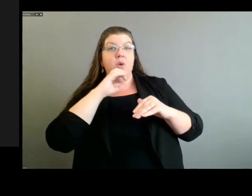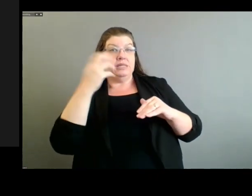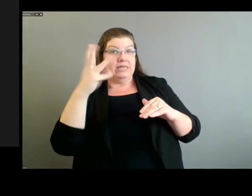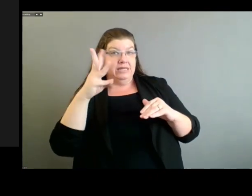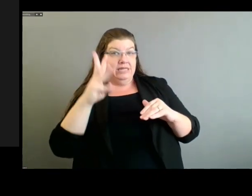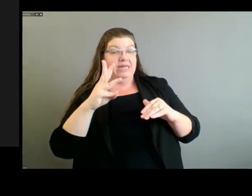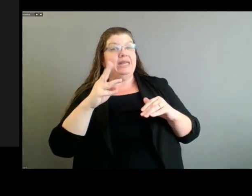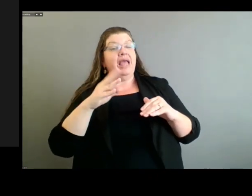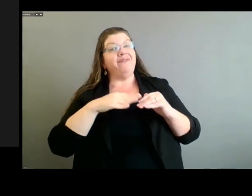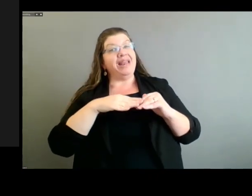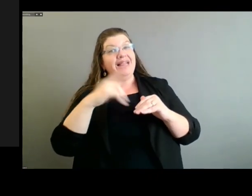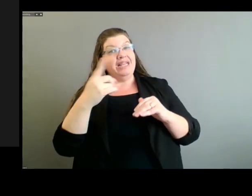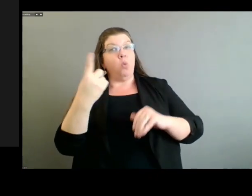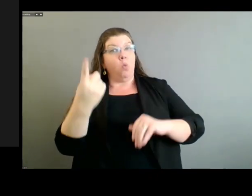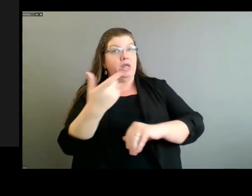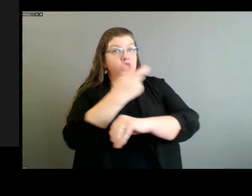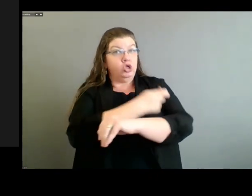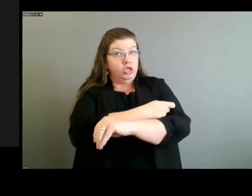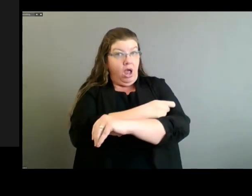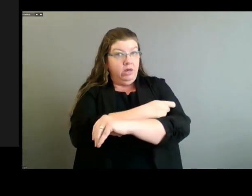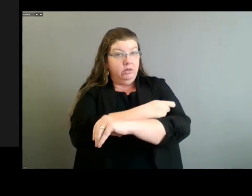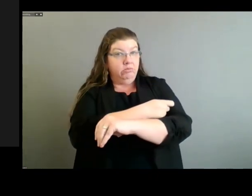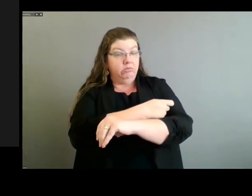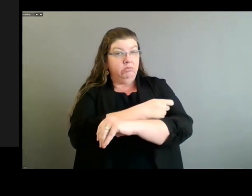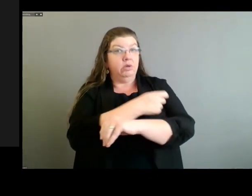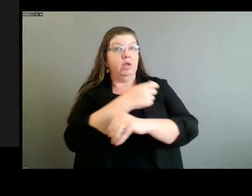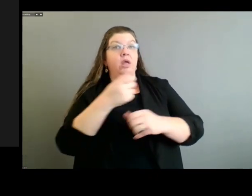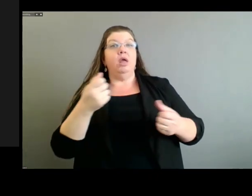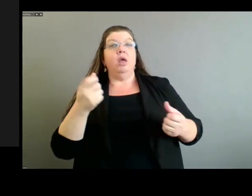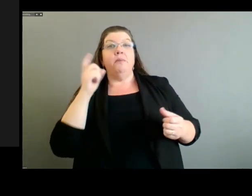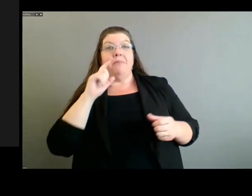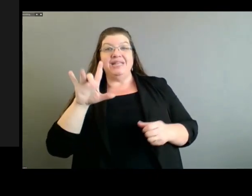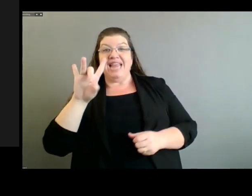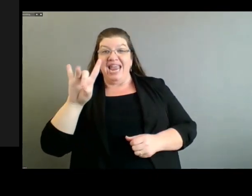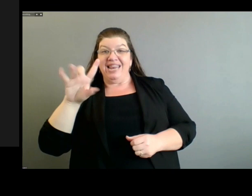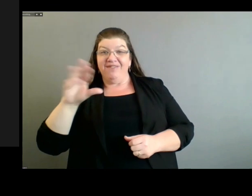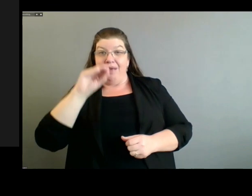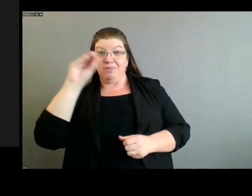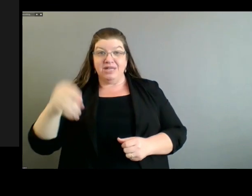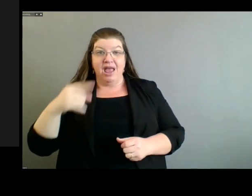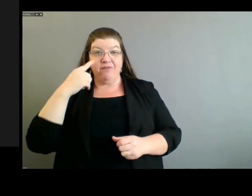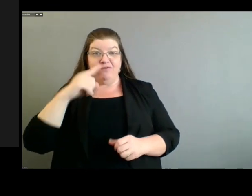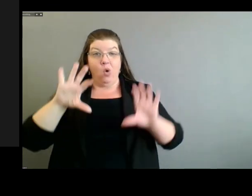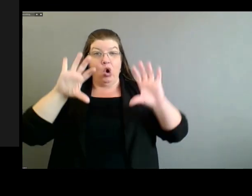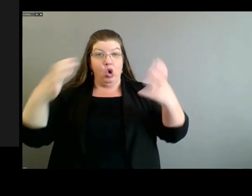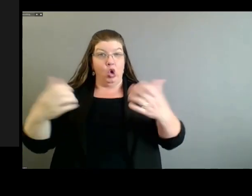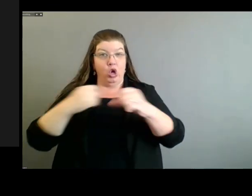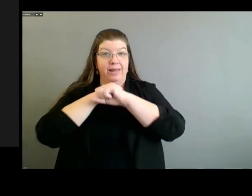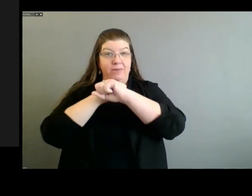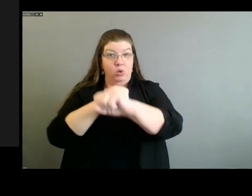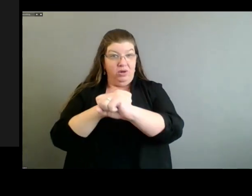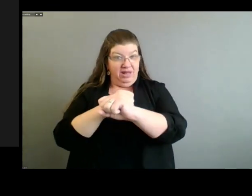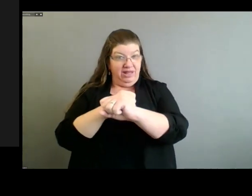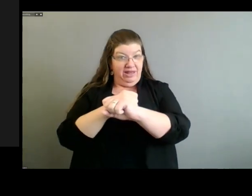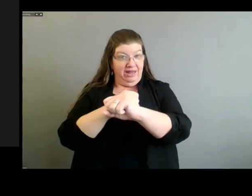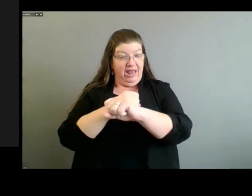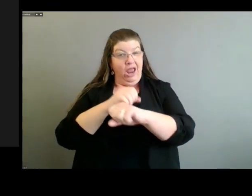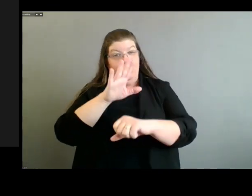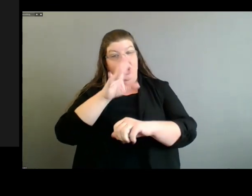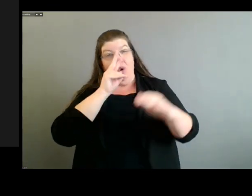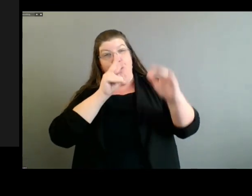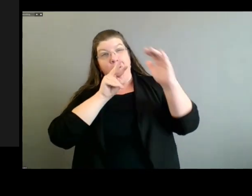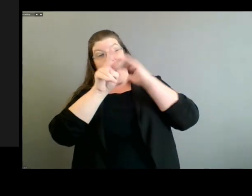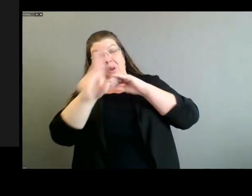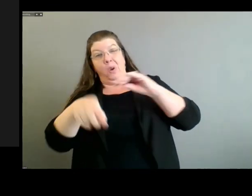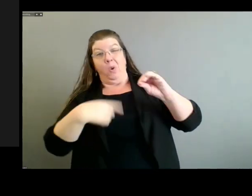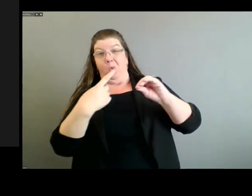one shot. Is it 85% to reach herd immunity? And based on your estimates, when do you think we could